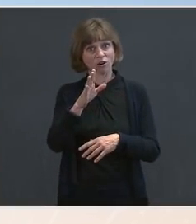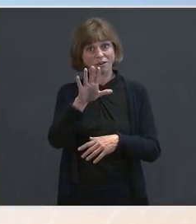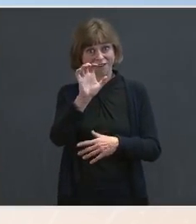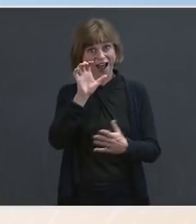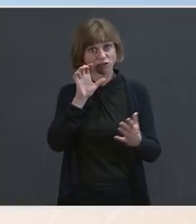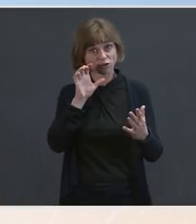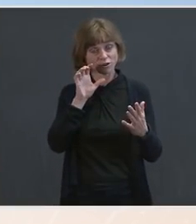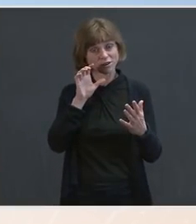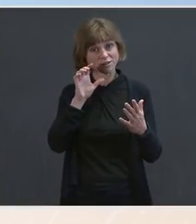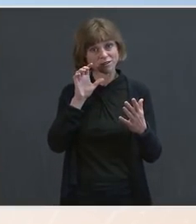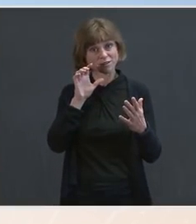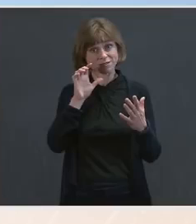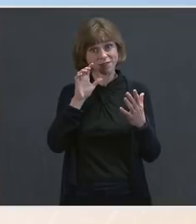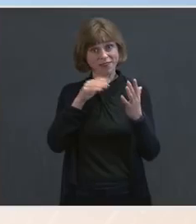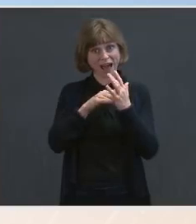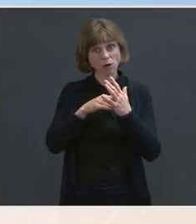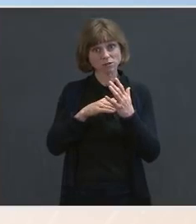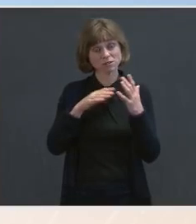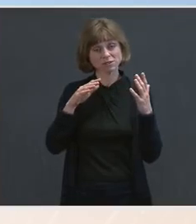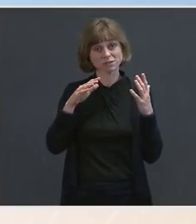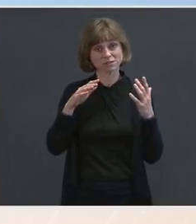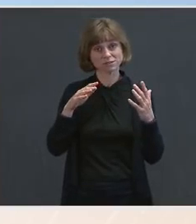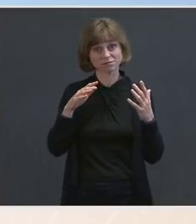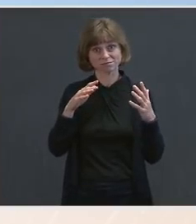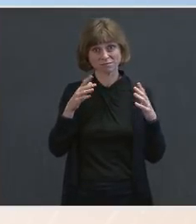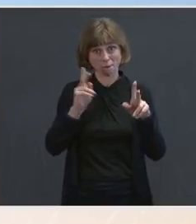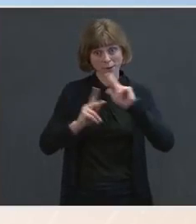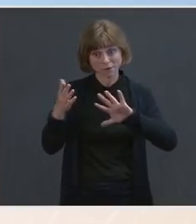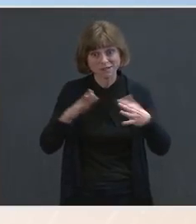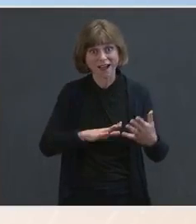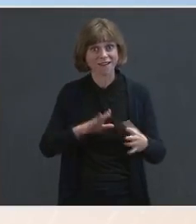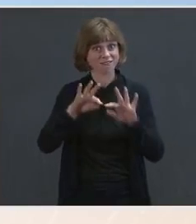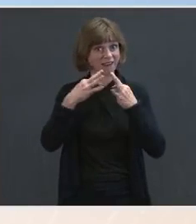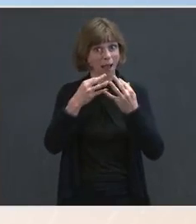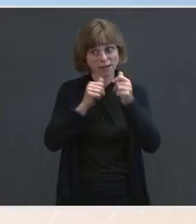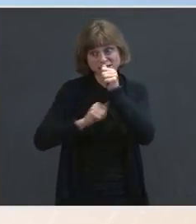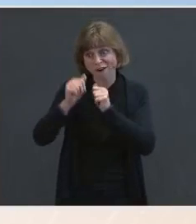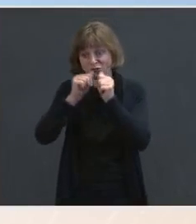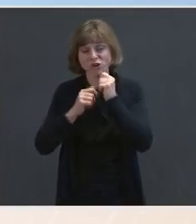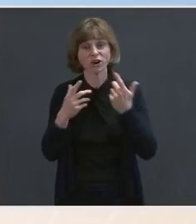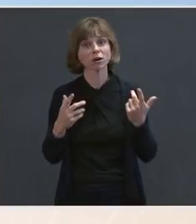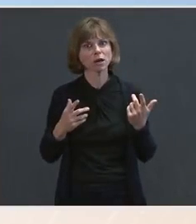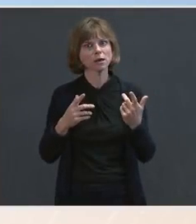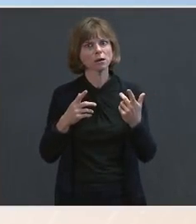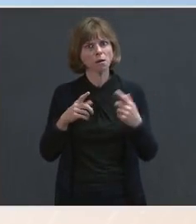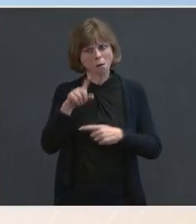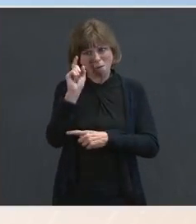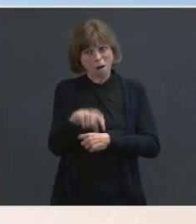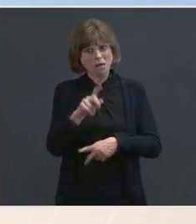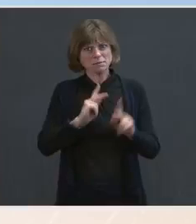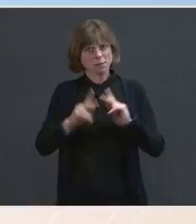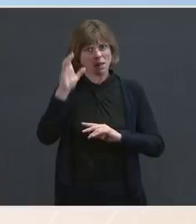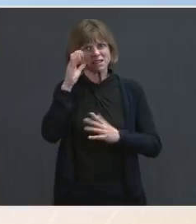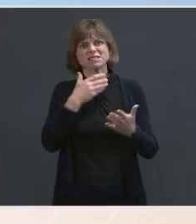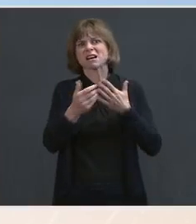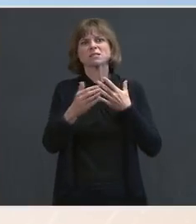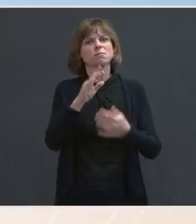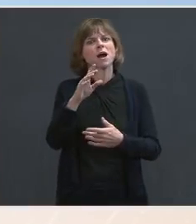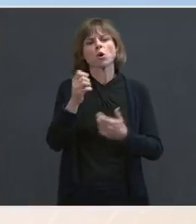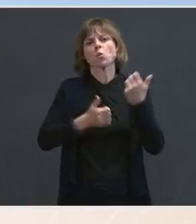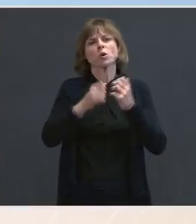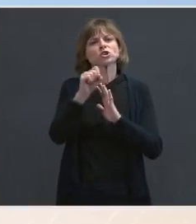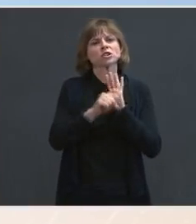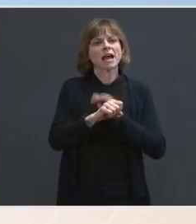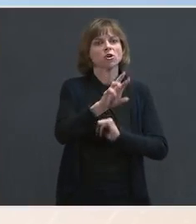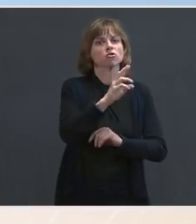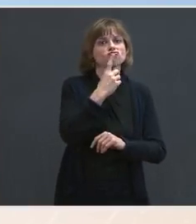with families that continue to suffer, that it's imperative that people listen across the country, whether they live in a red state or a blue state, to